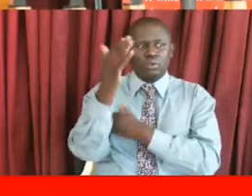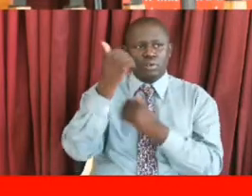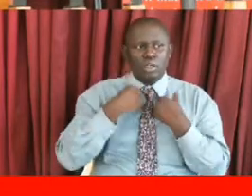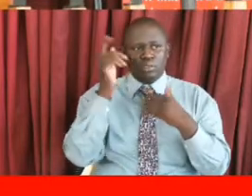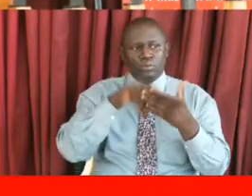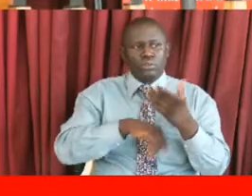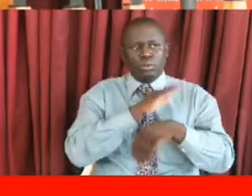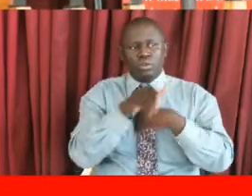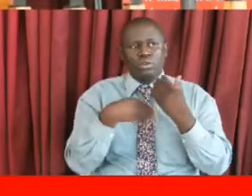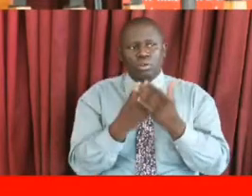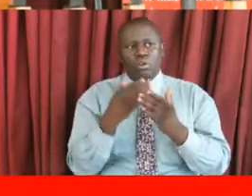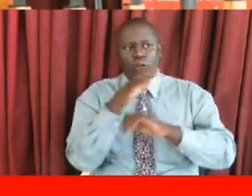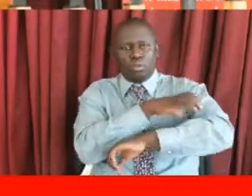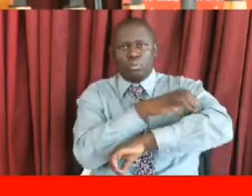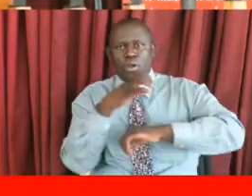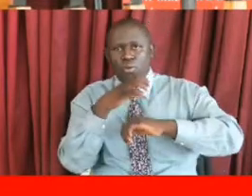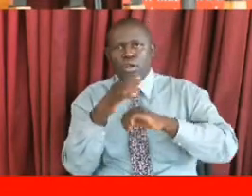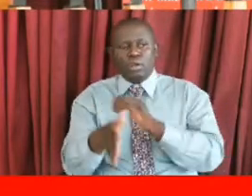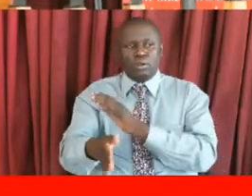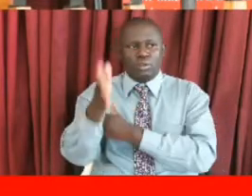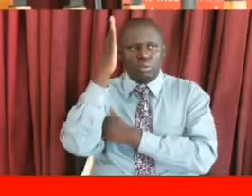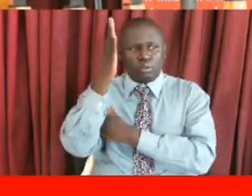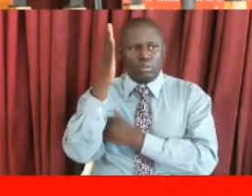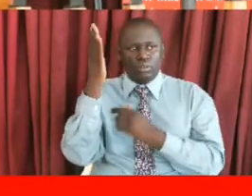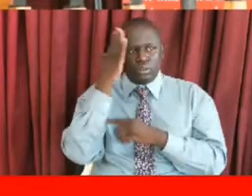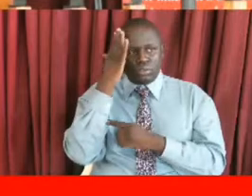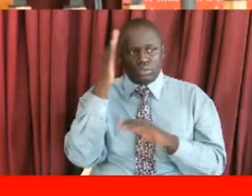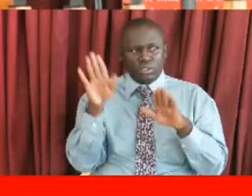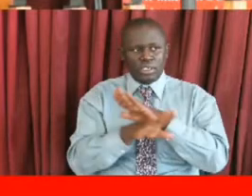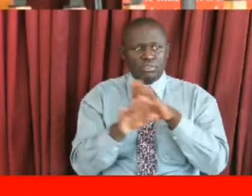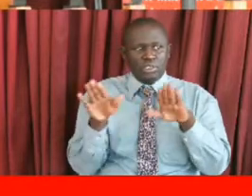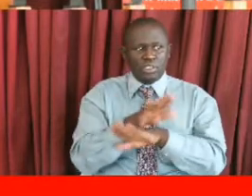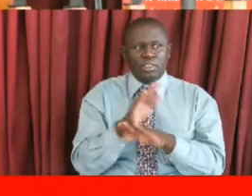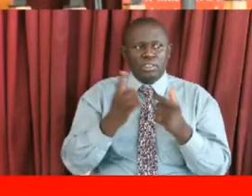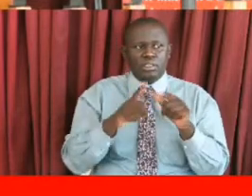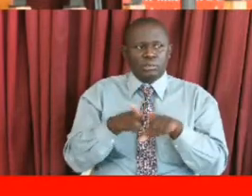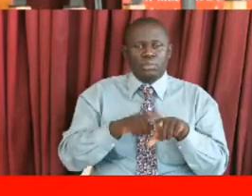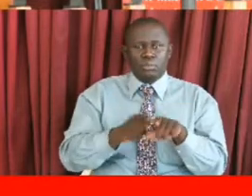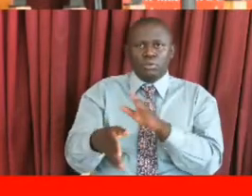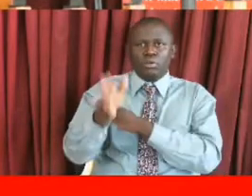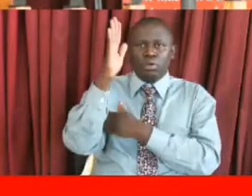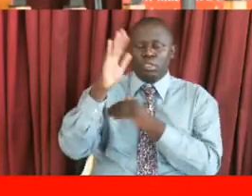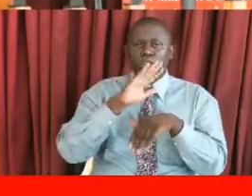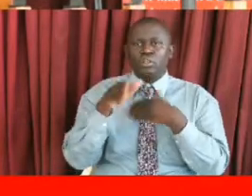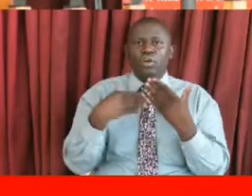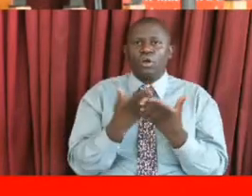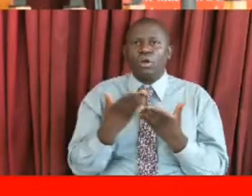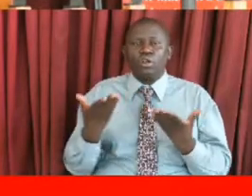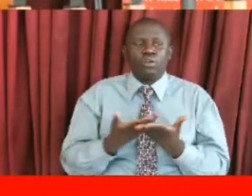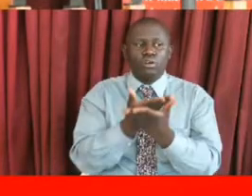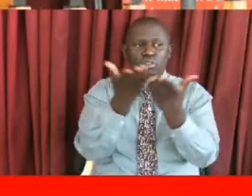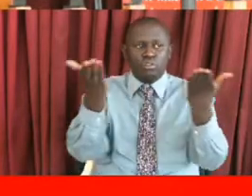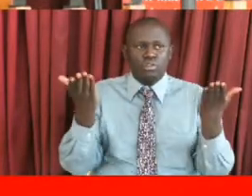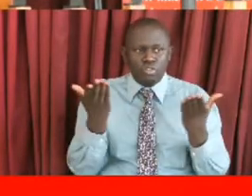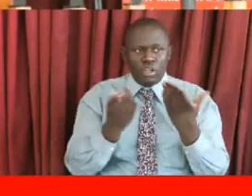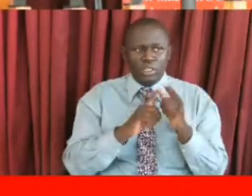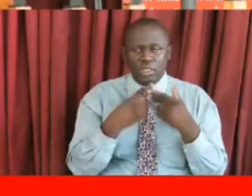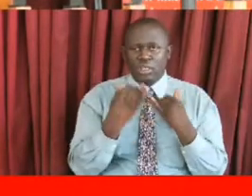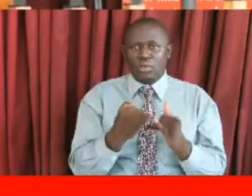God is omnicient and God Is omnes So